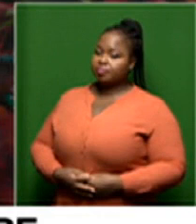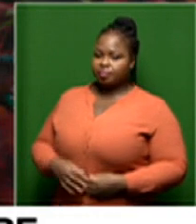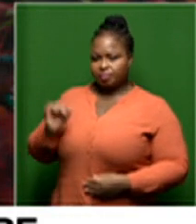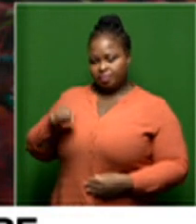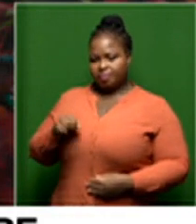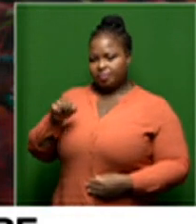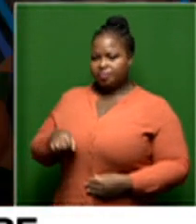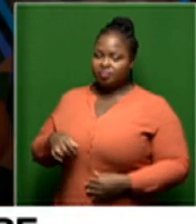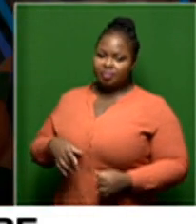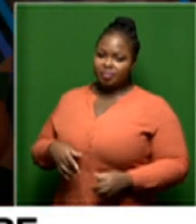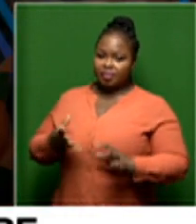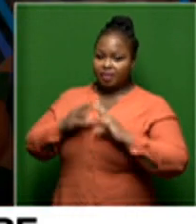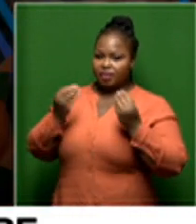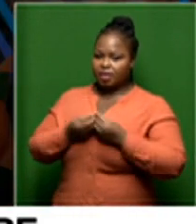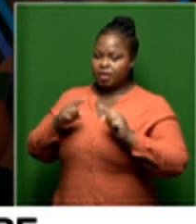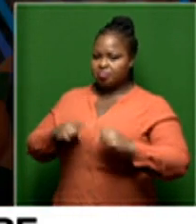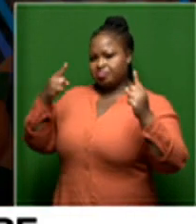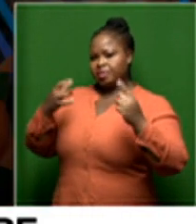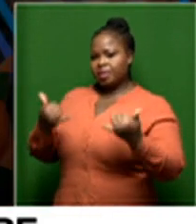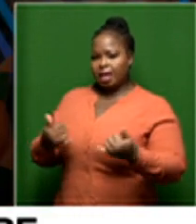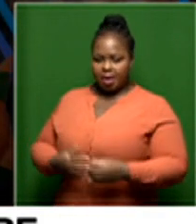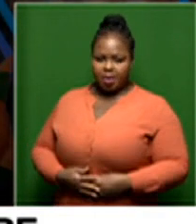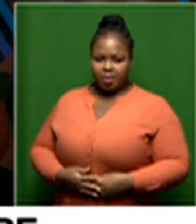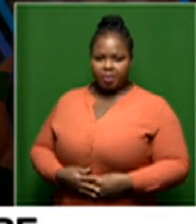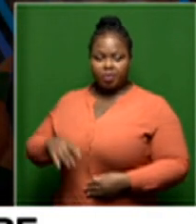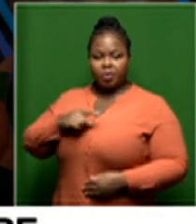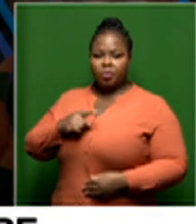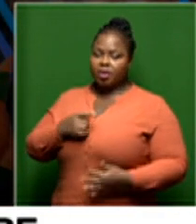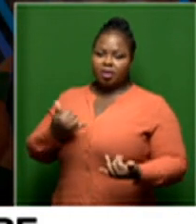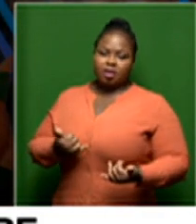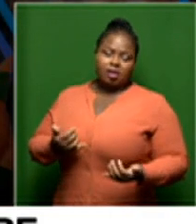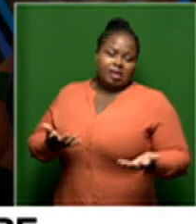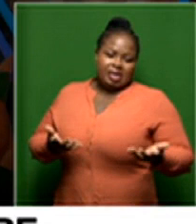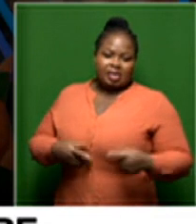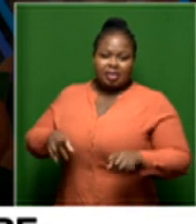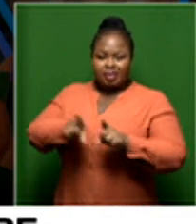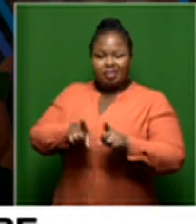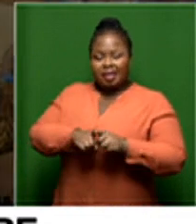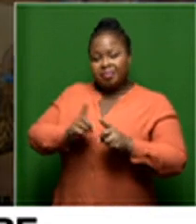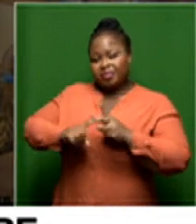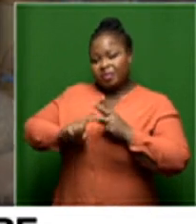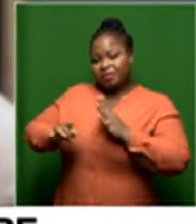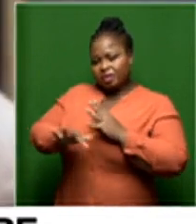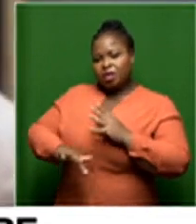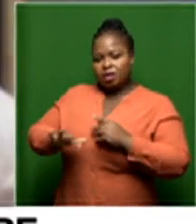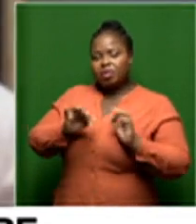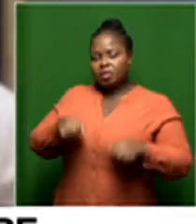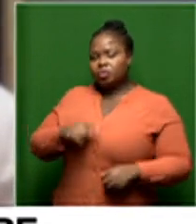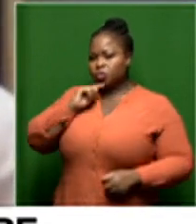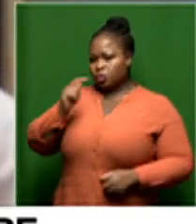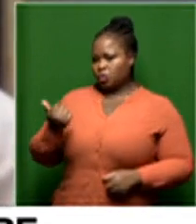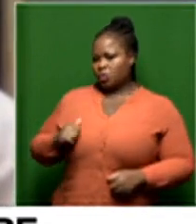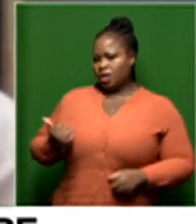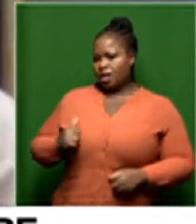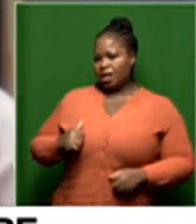Yes, well, I mean, things have certainly changed quite dramatically, you know, in our field, just like in all others. But we've been enormously lucky. You